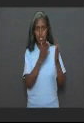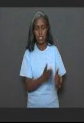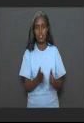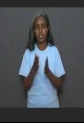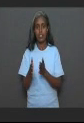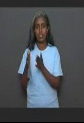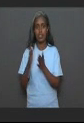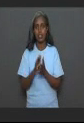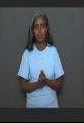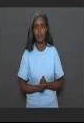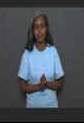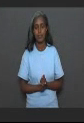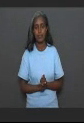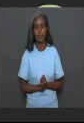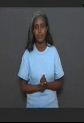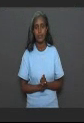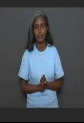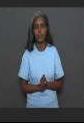Students, let's get ready.